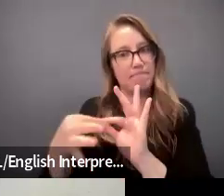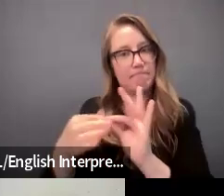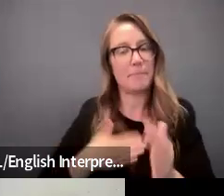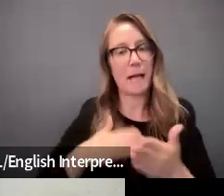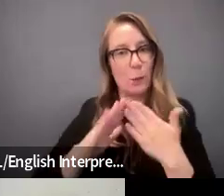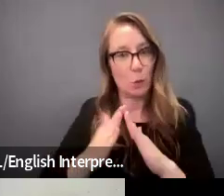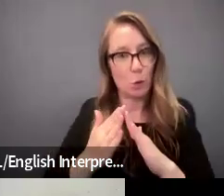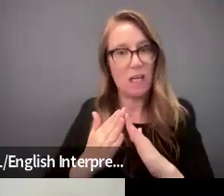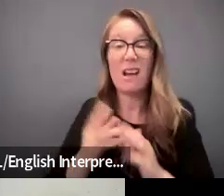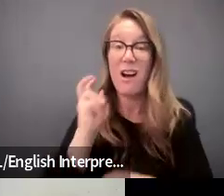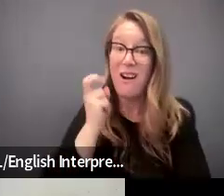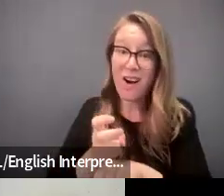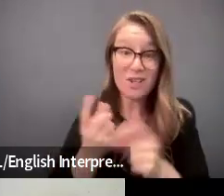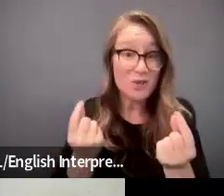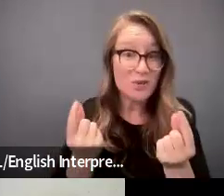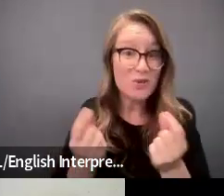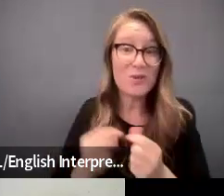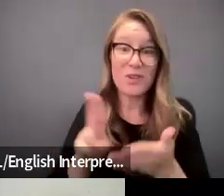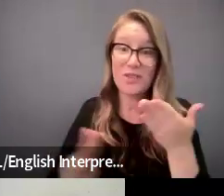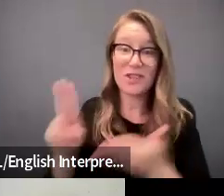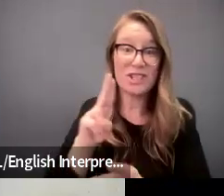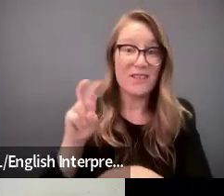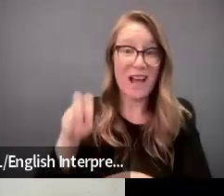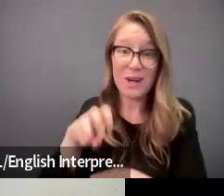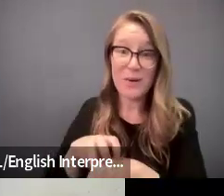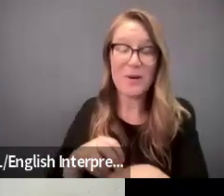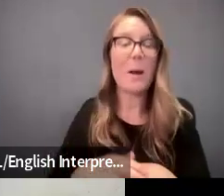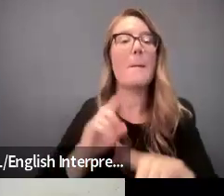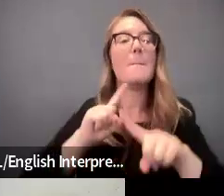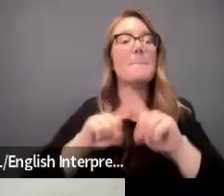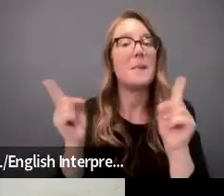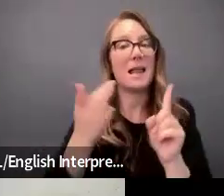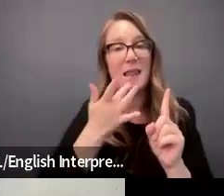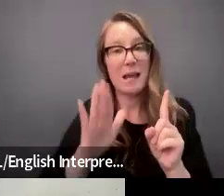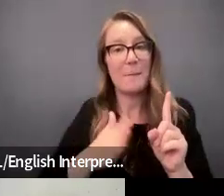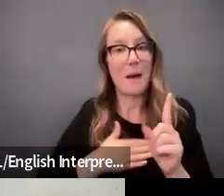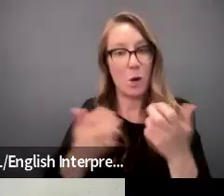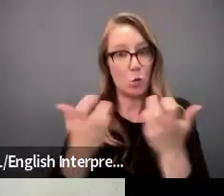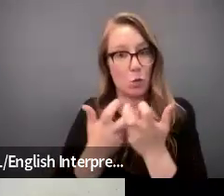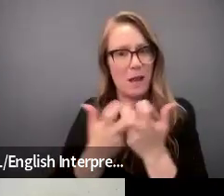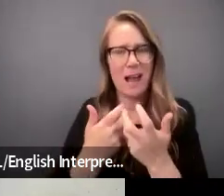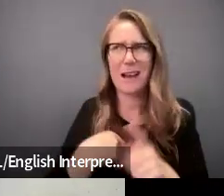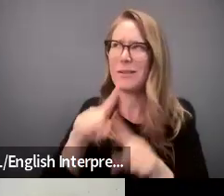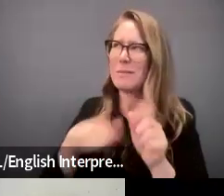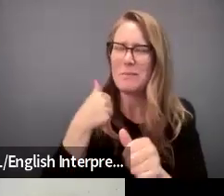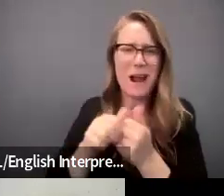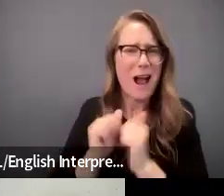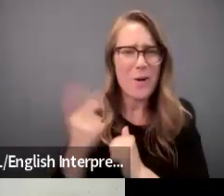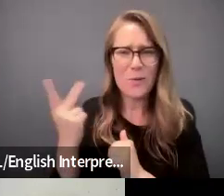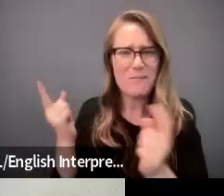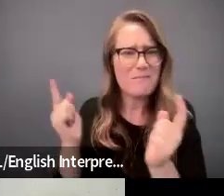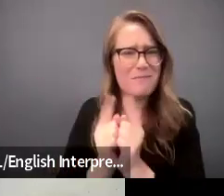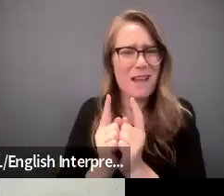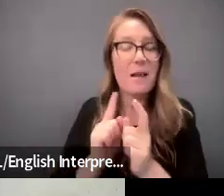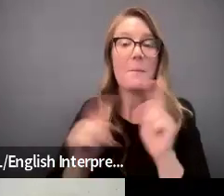to my community, which is hard to do at the University of Idaho. But luckily, my roommate, I don't even remember how we met,